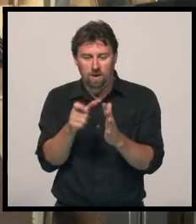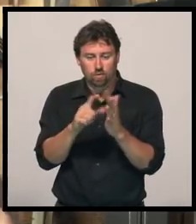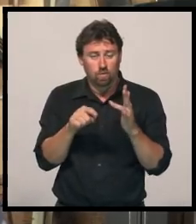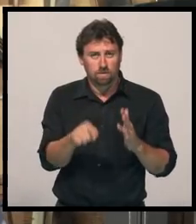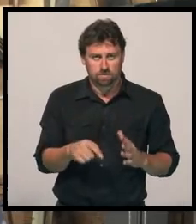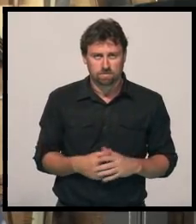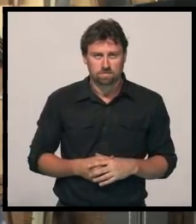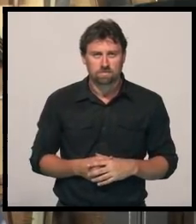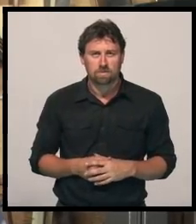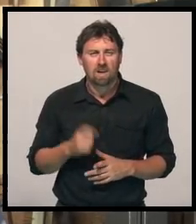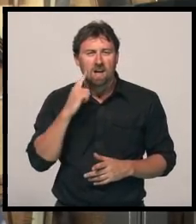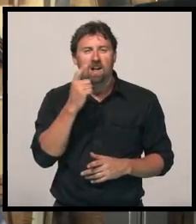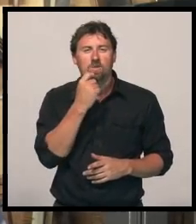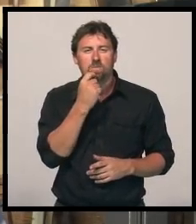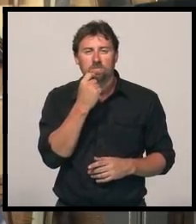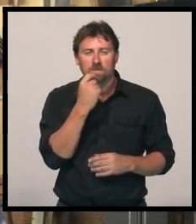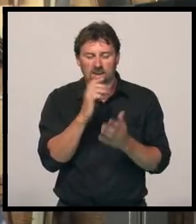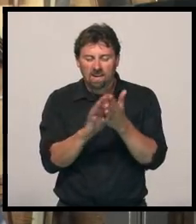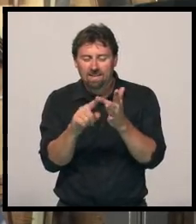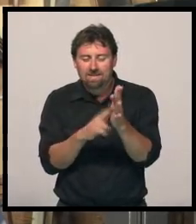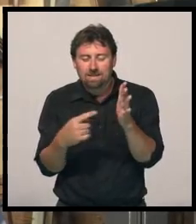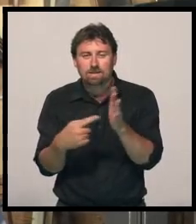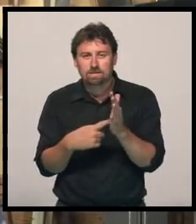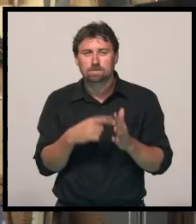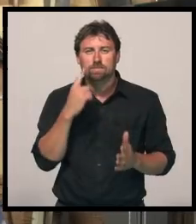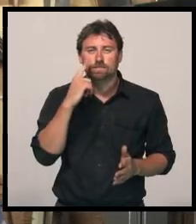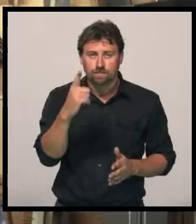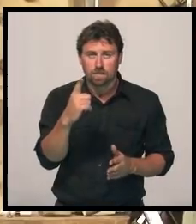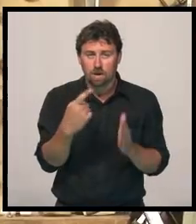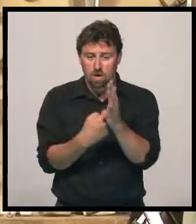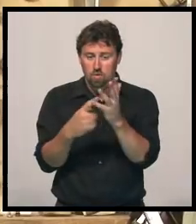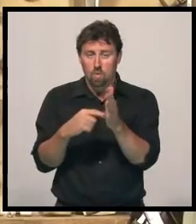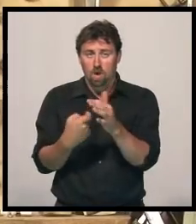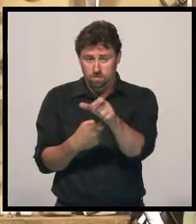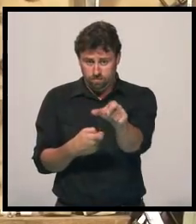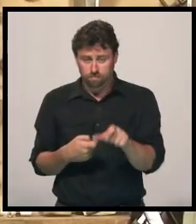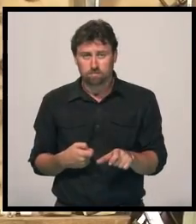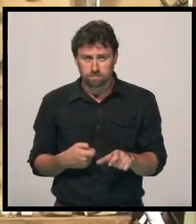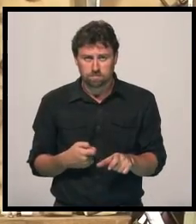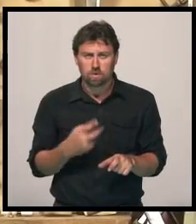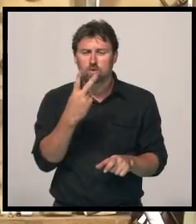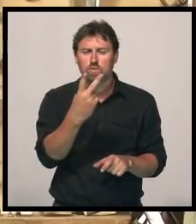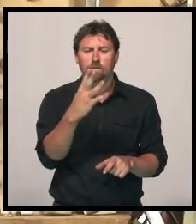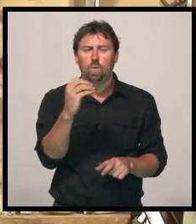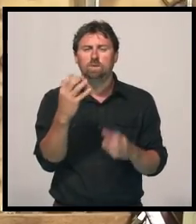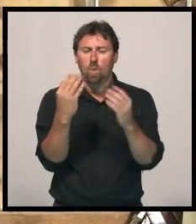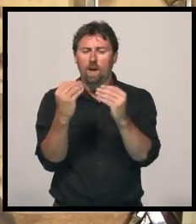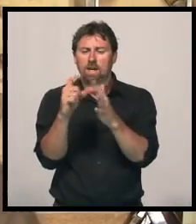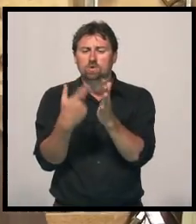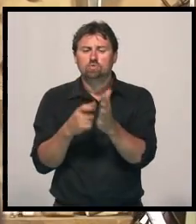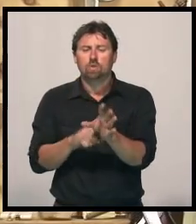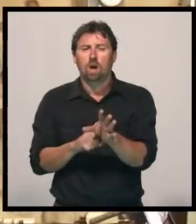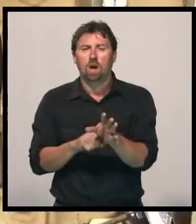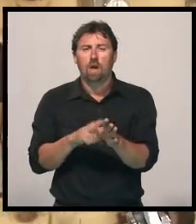Here's a little trick too. When you're going to cut veneer with a ruler, put some 240 wet and dry on the back with double sided